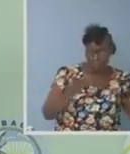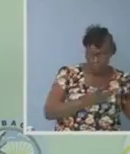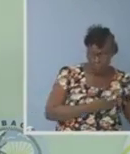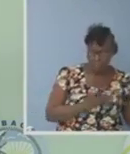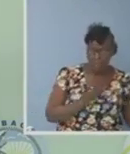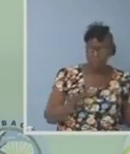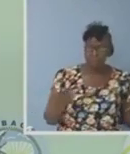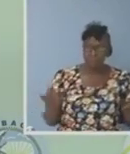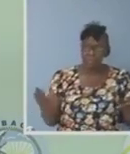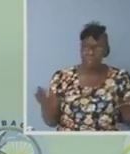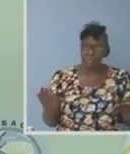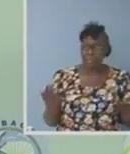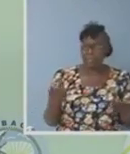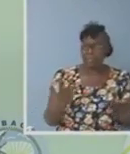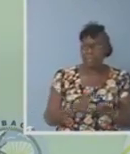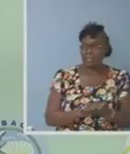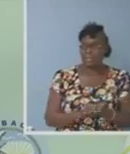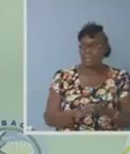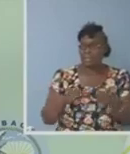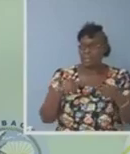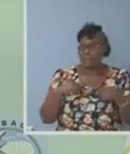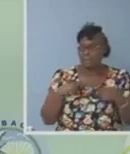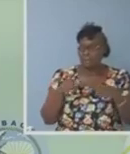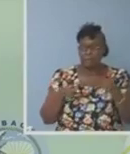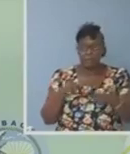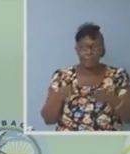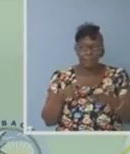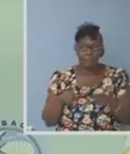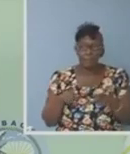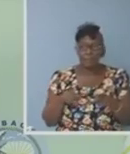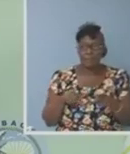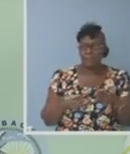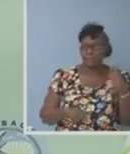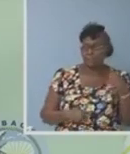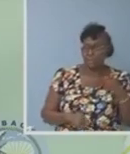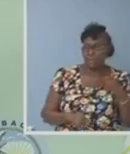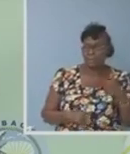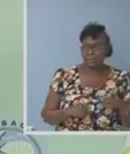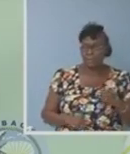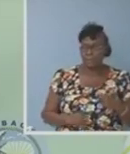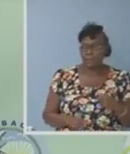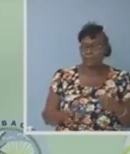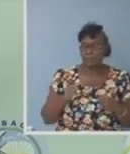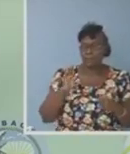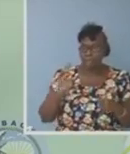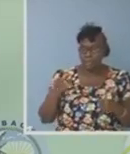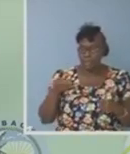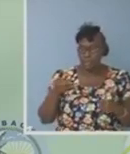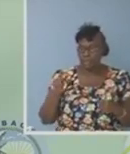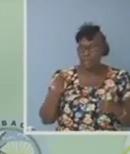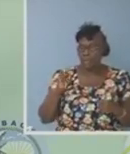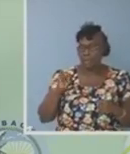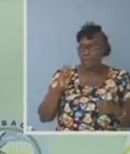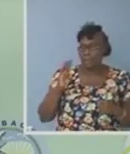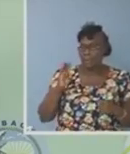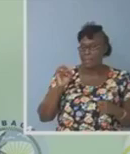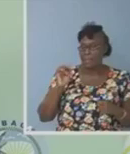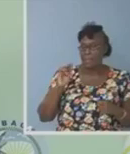a request by the Chamber and the Trinidad Chamber as well, and the Minister